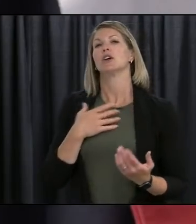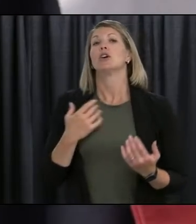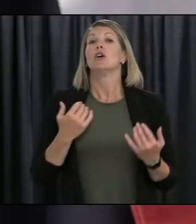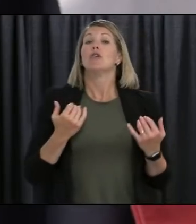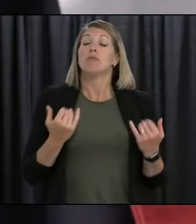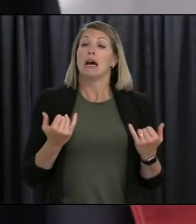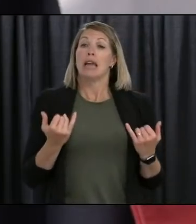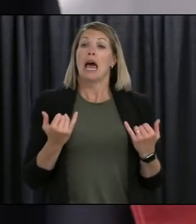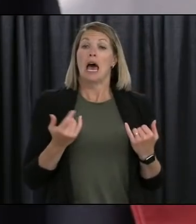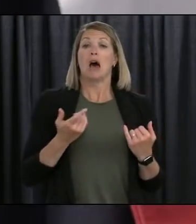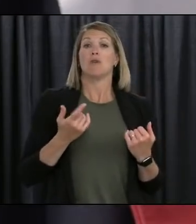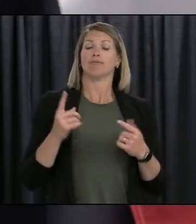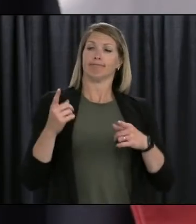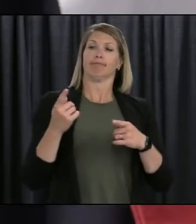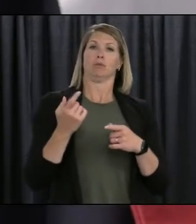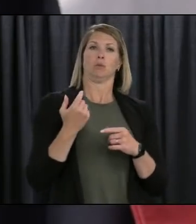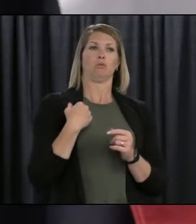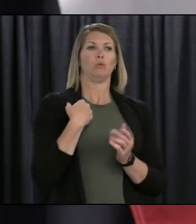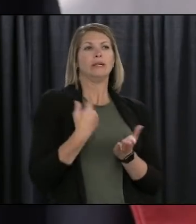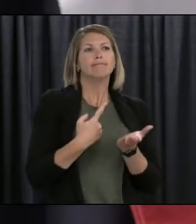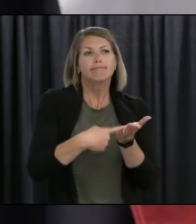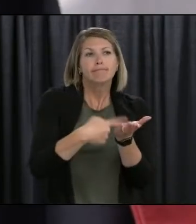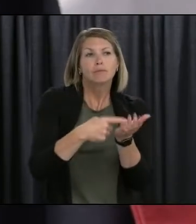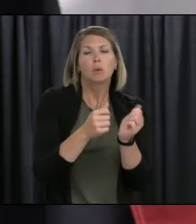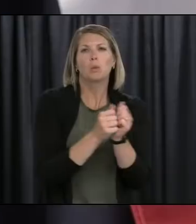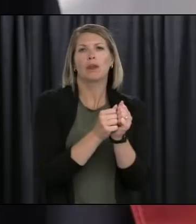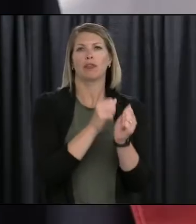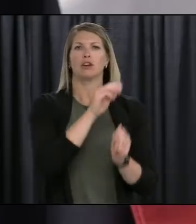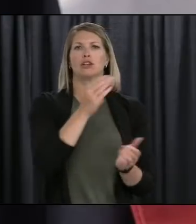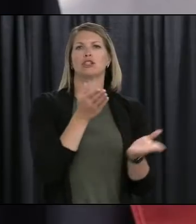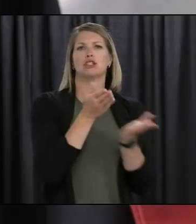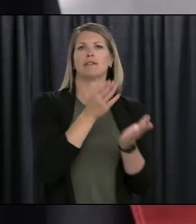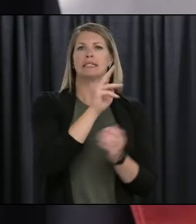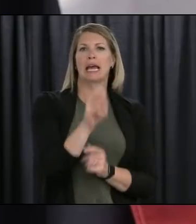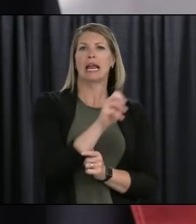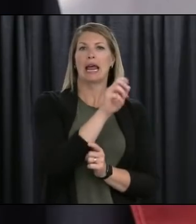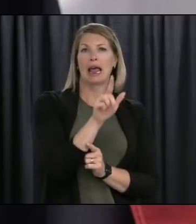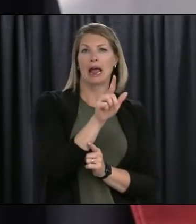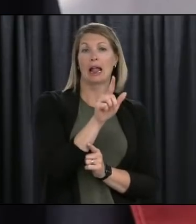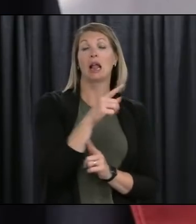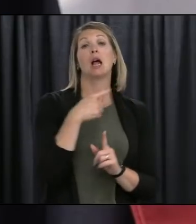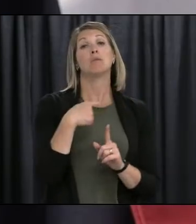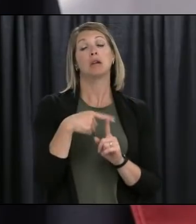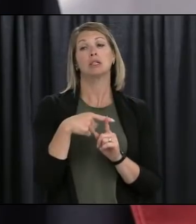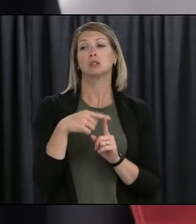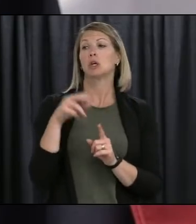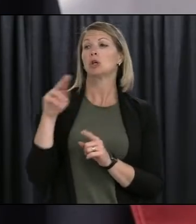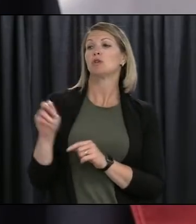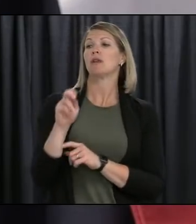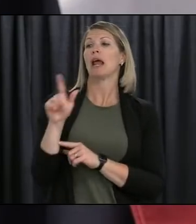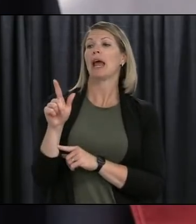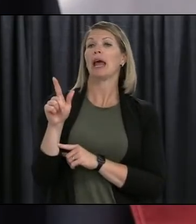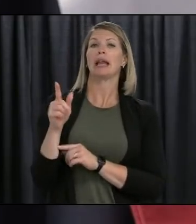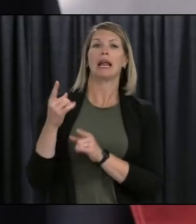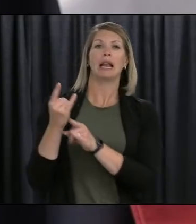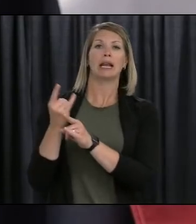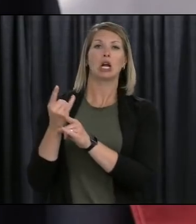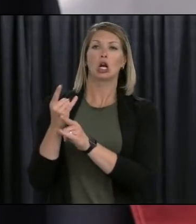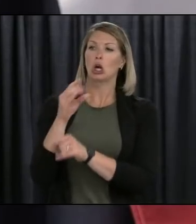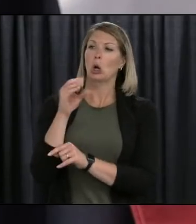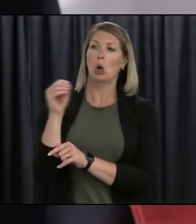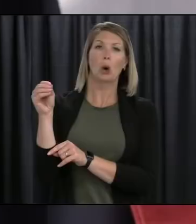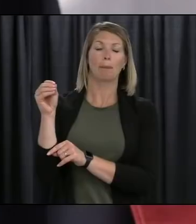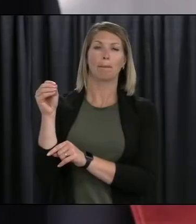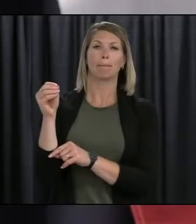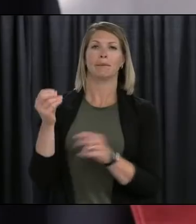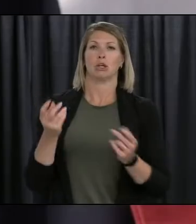with Service NL and the Newfoundland and Labrador Liquor Corporation, which for us has been an example of how government departments can and should work